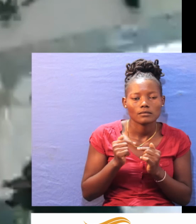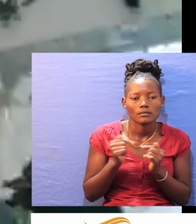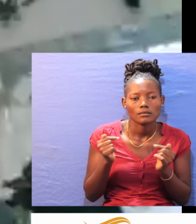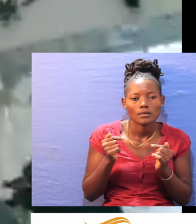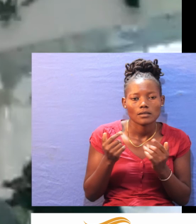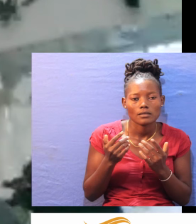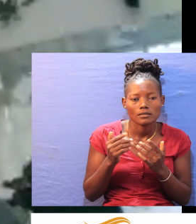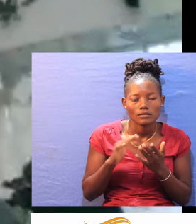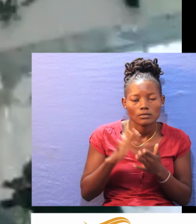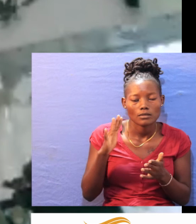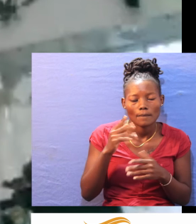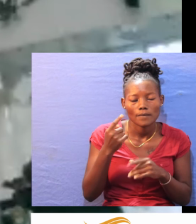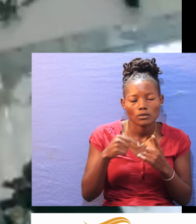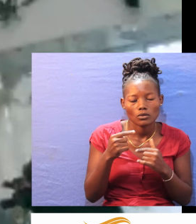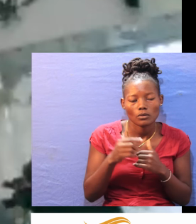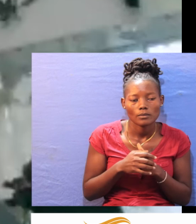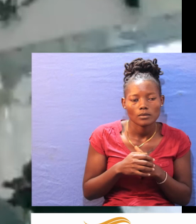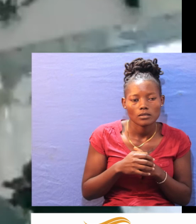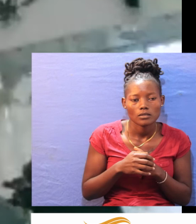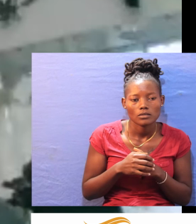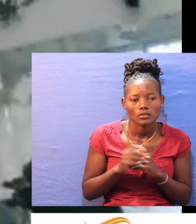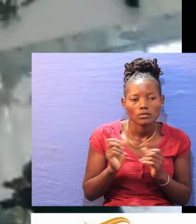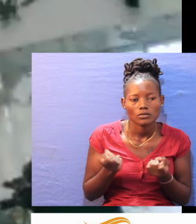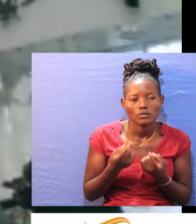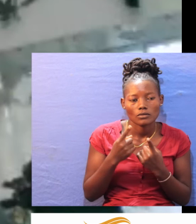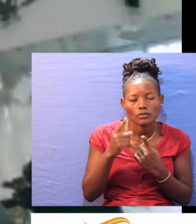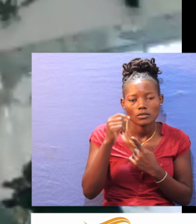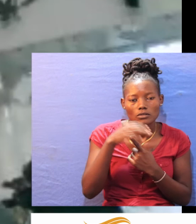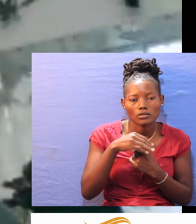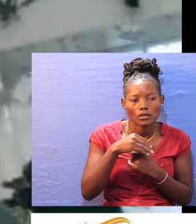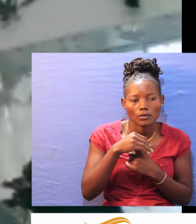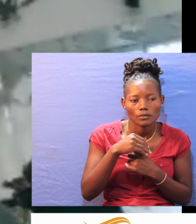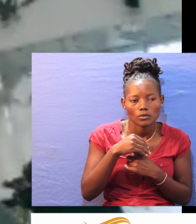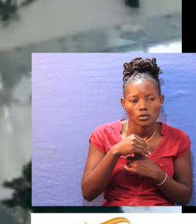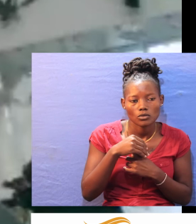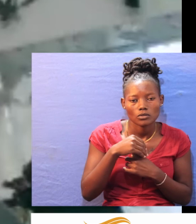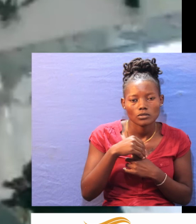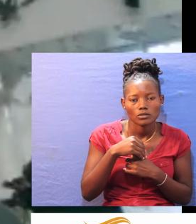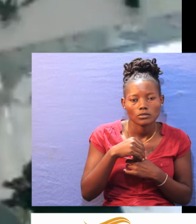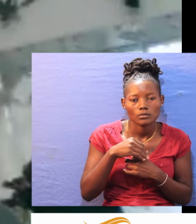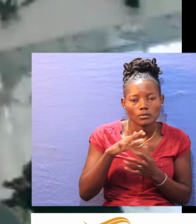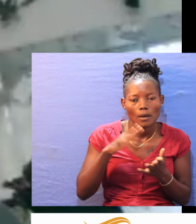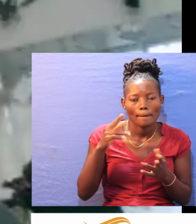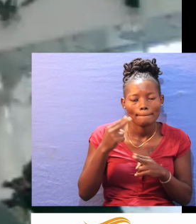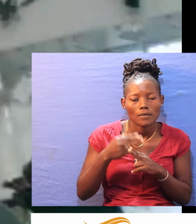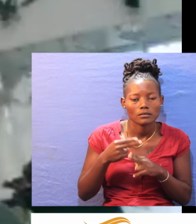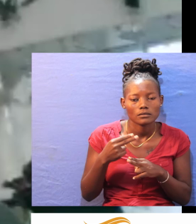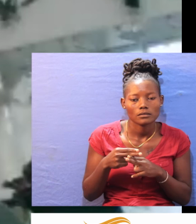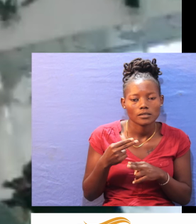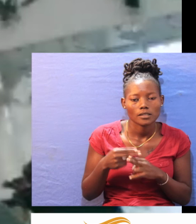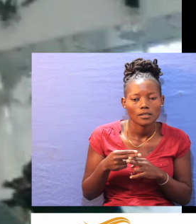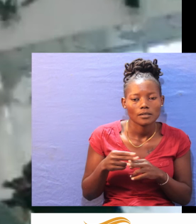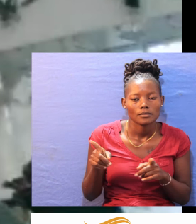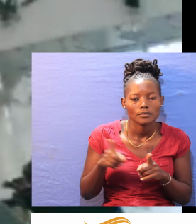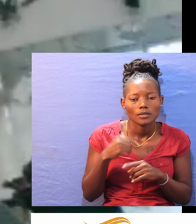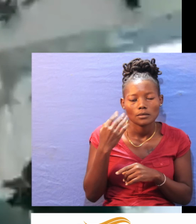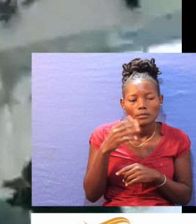Alabama. Big game, you know, conference championship. And these were two big names, these two